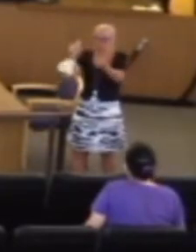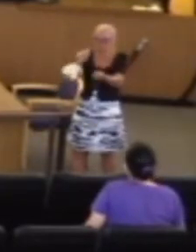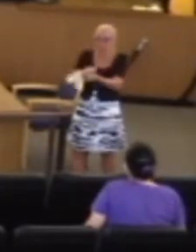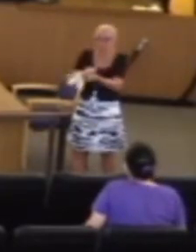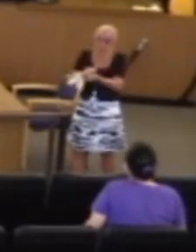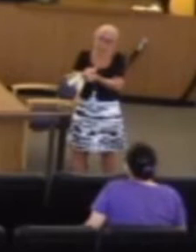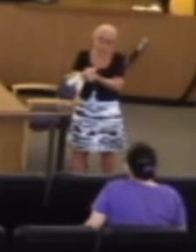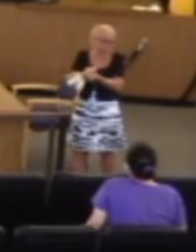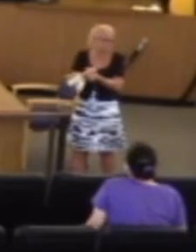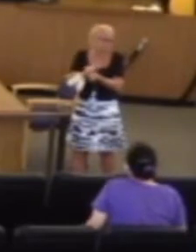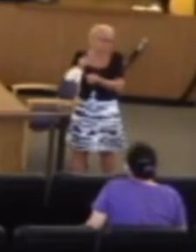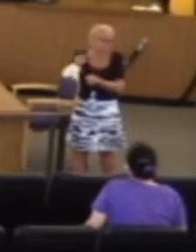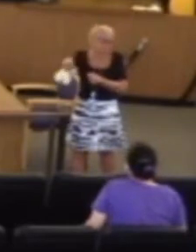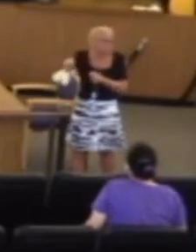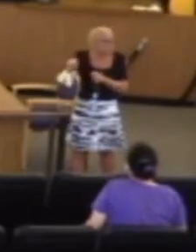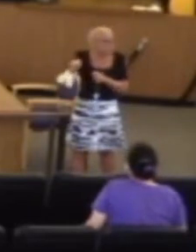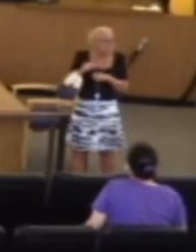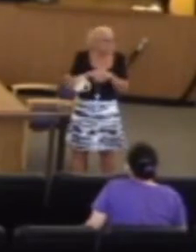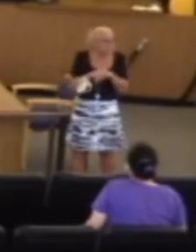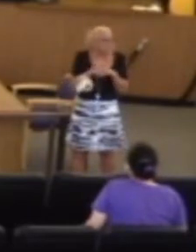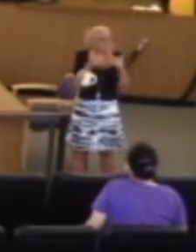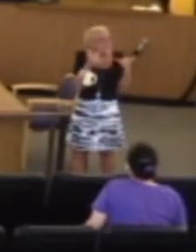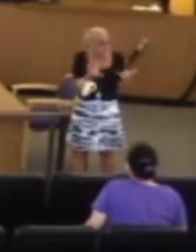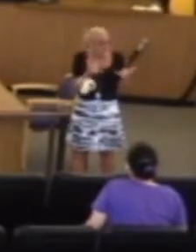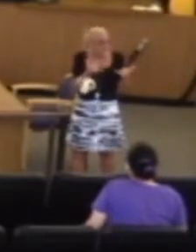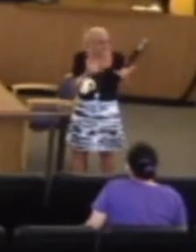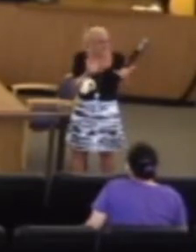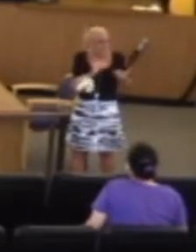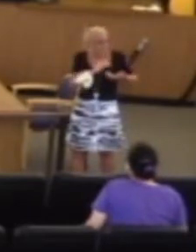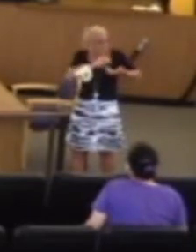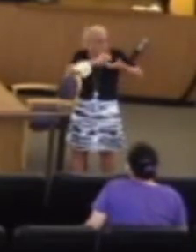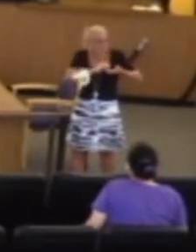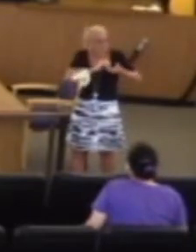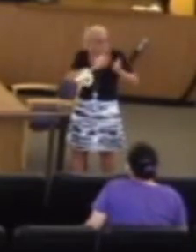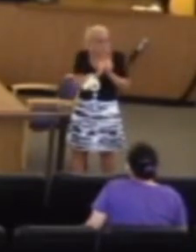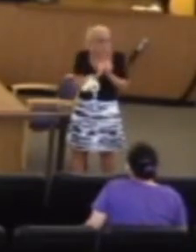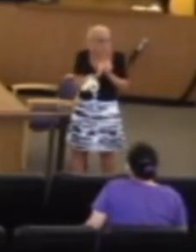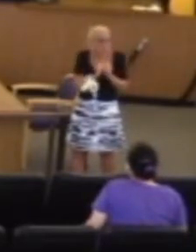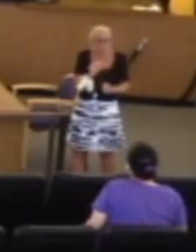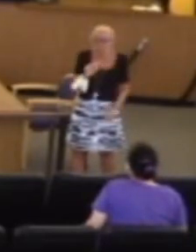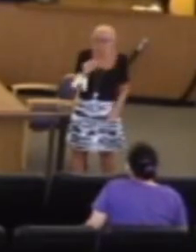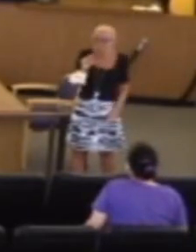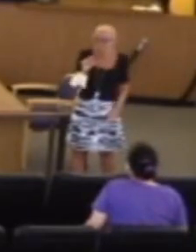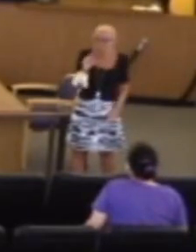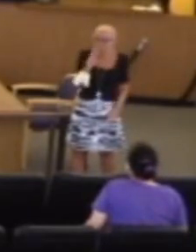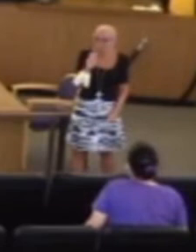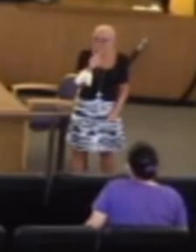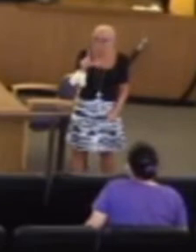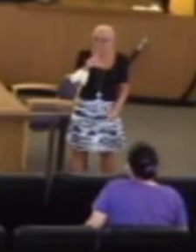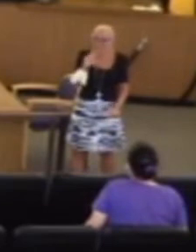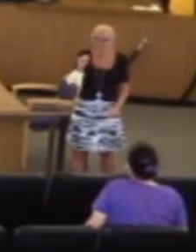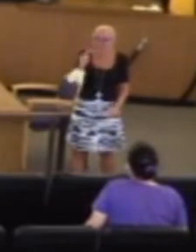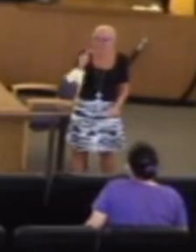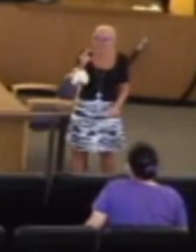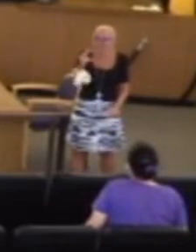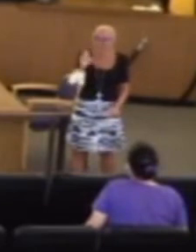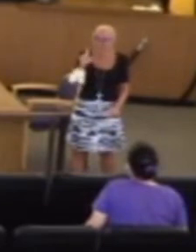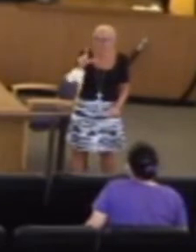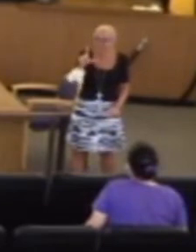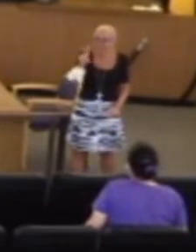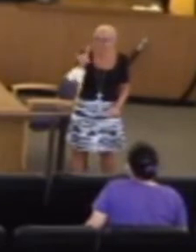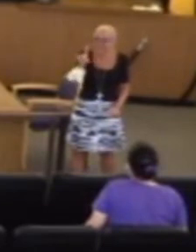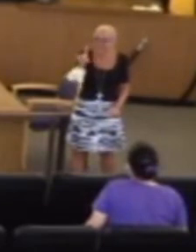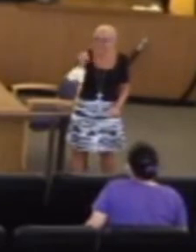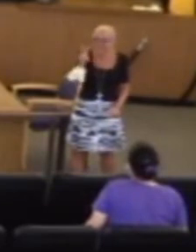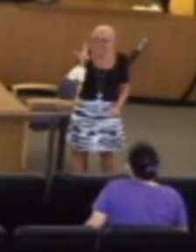many lives were saved. And now we are partnering with Northwell and Michael Dowling on this initiative to test